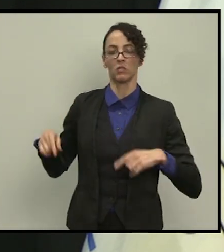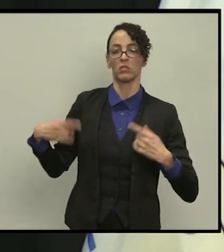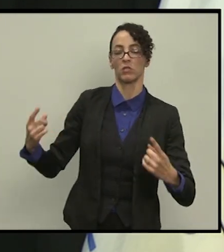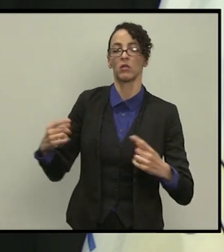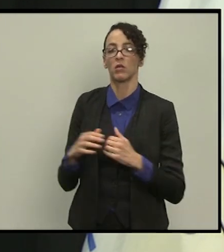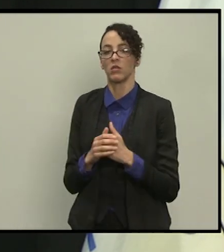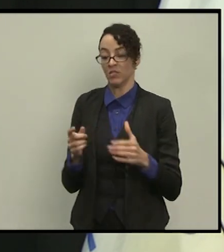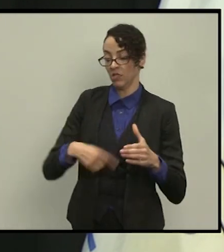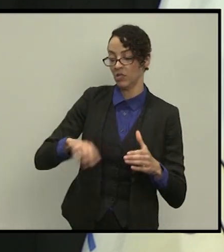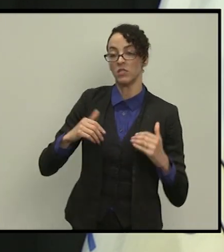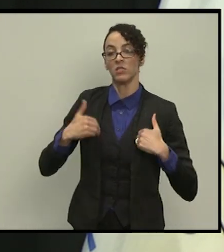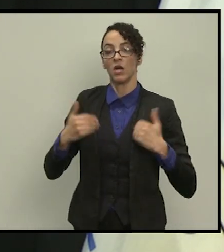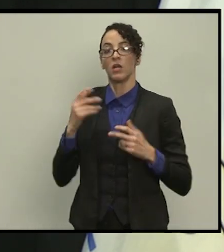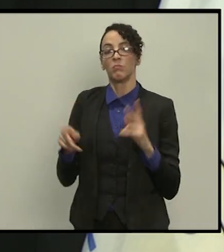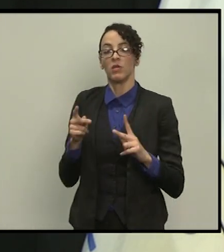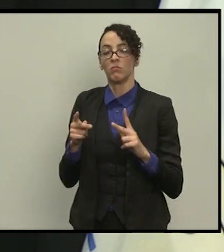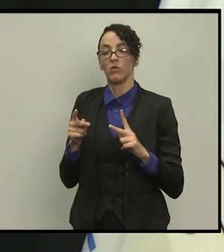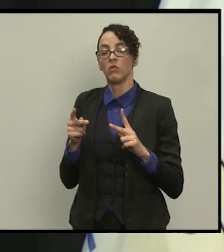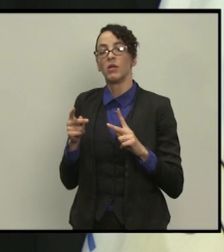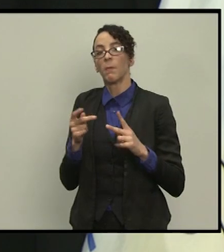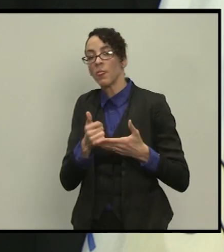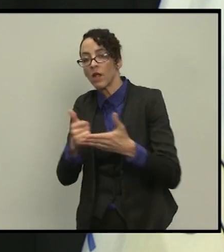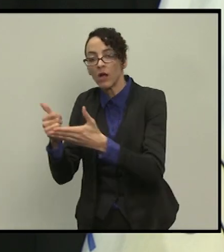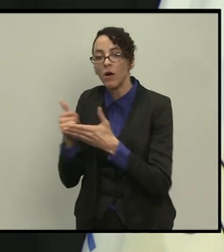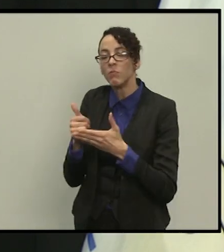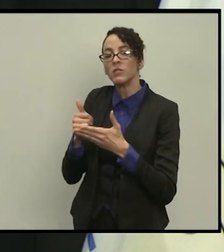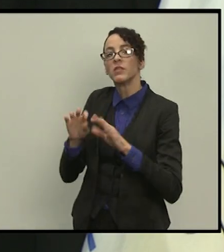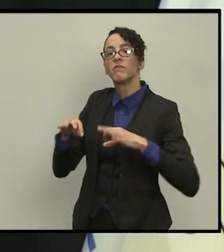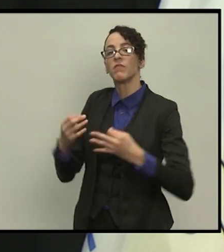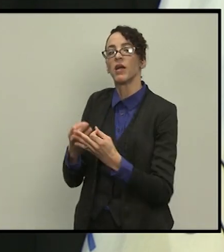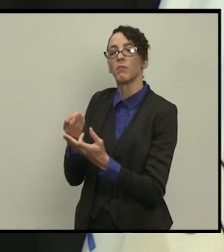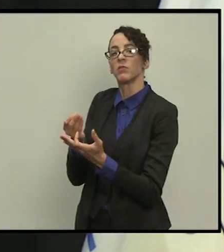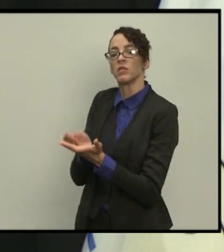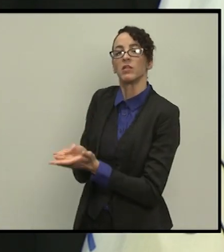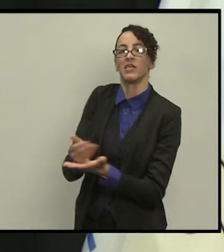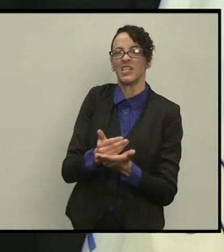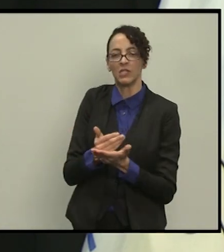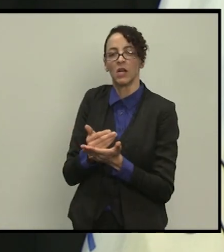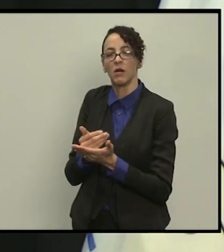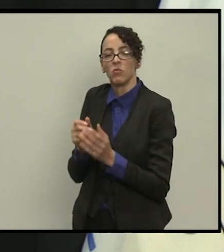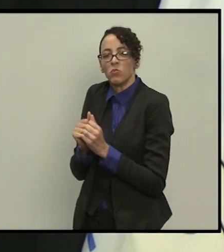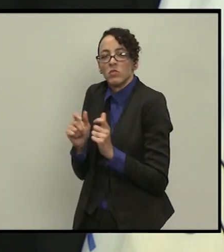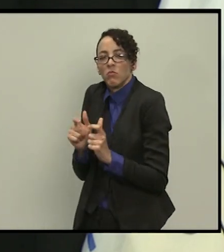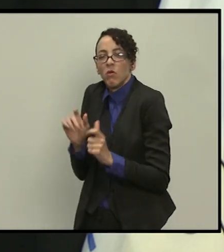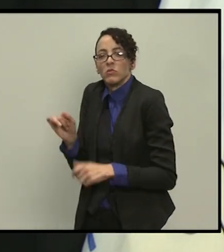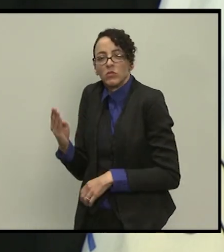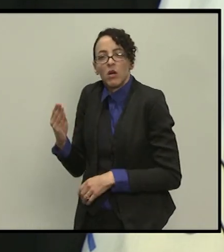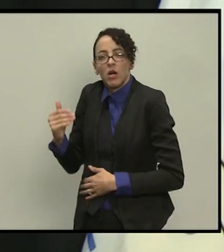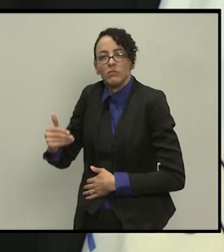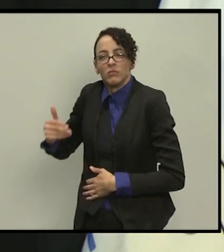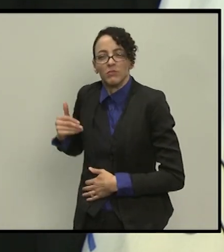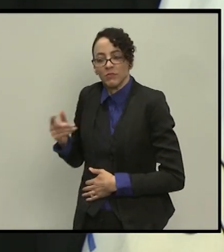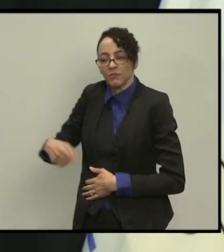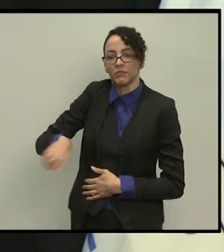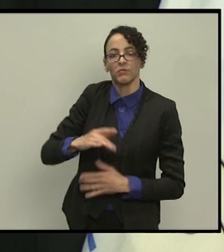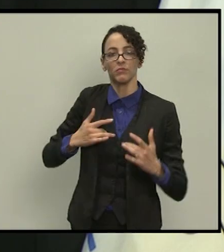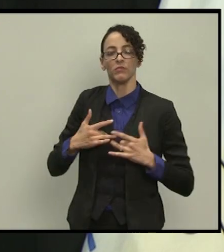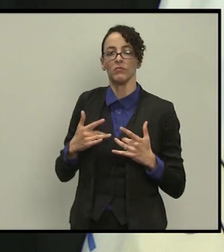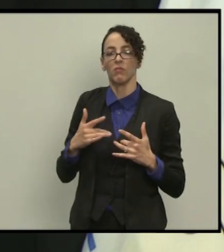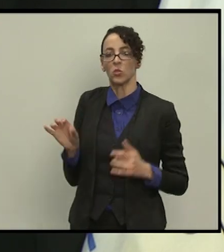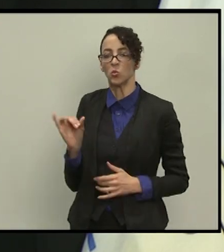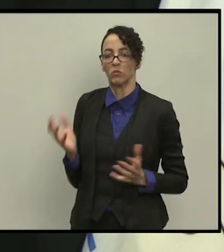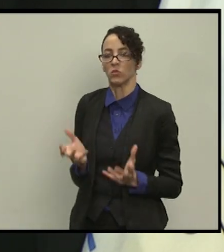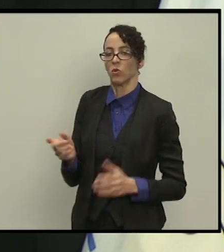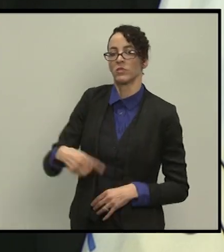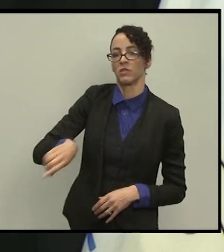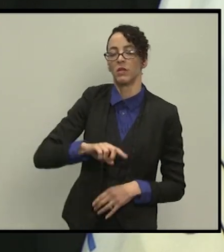family's household income. Last but not least, I want to thank the people and organizational partners for